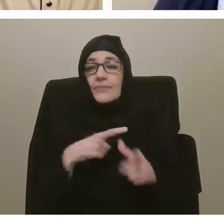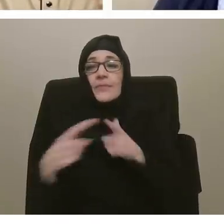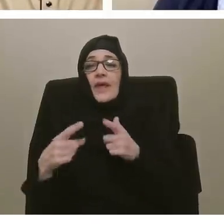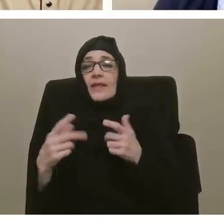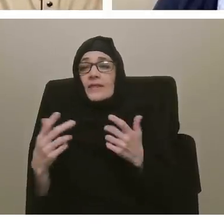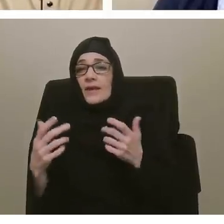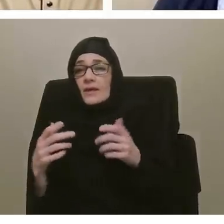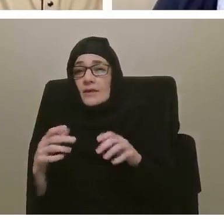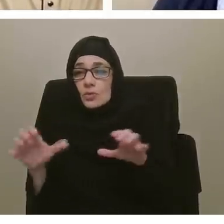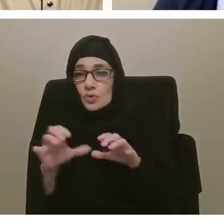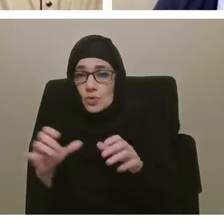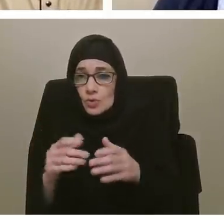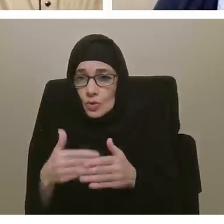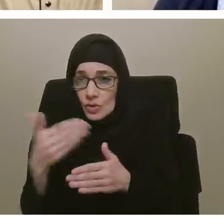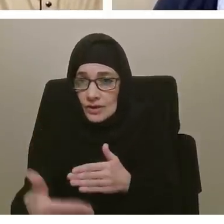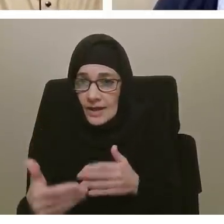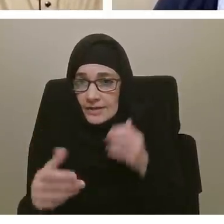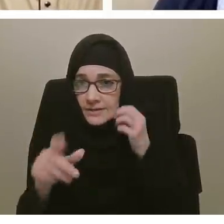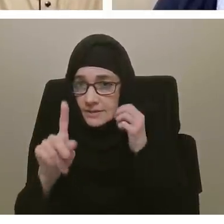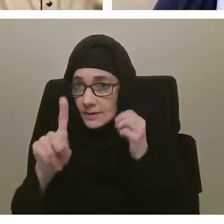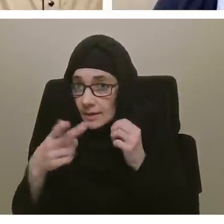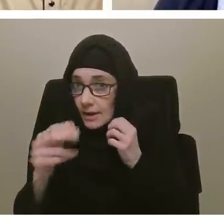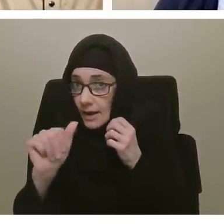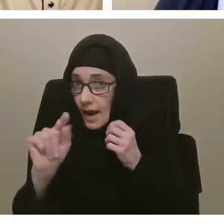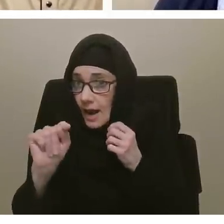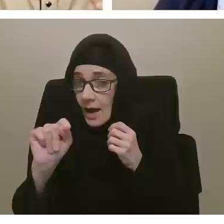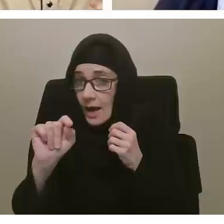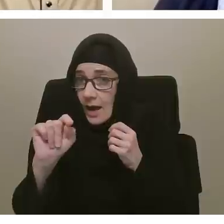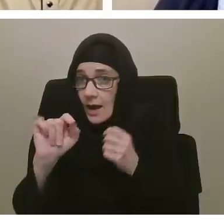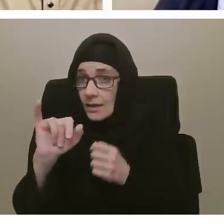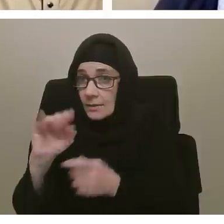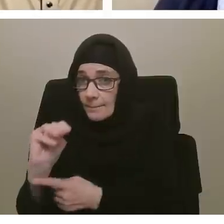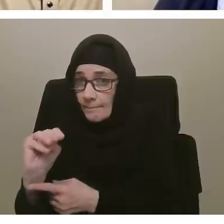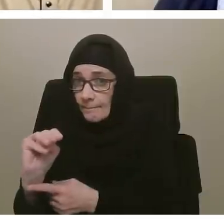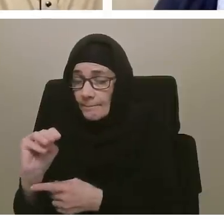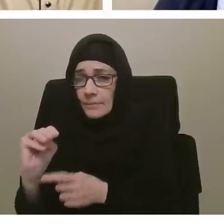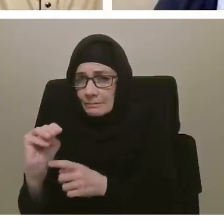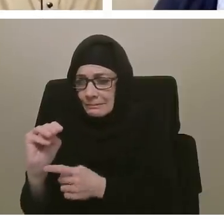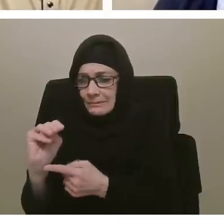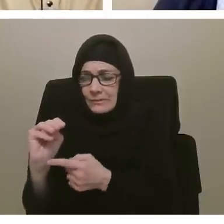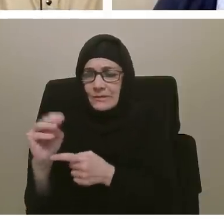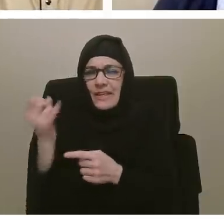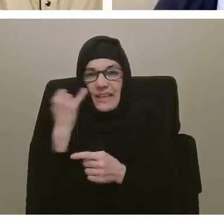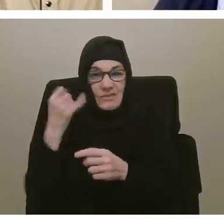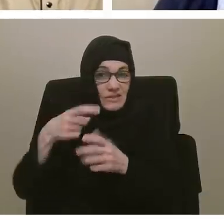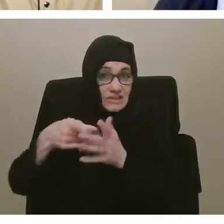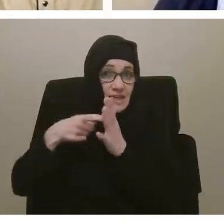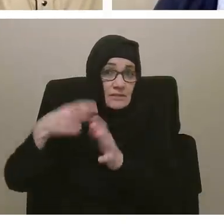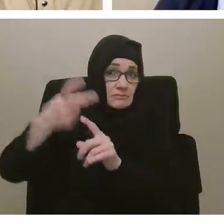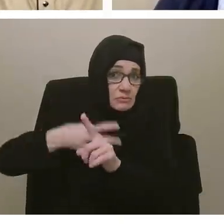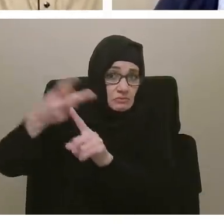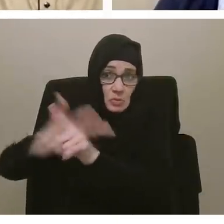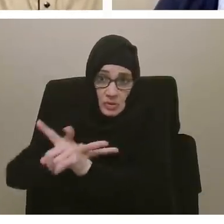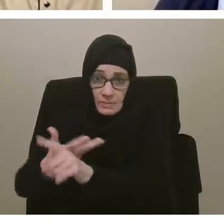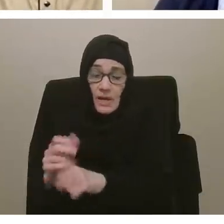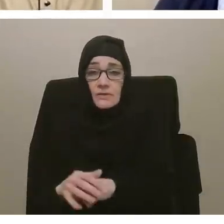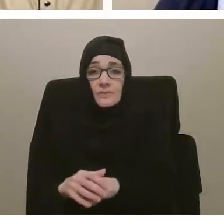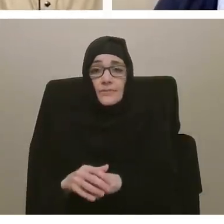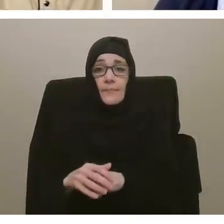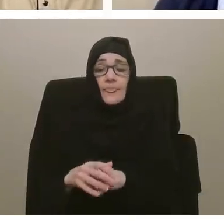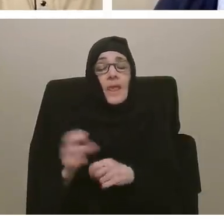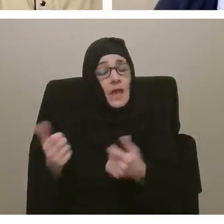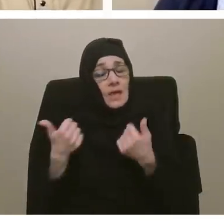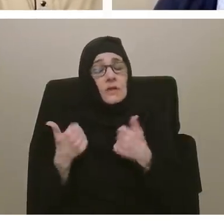take 3 months, 2-3 months, 4 months, whatever it is. But let me start Alif Lam Mim Dhalika Al-Kitab Wa La Rayba Fihi once again, and get back at